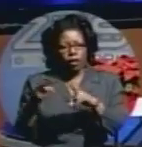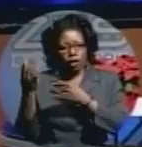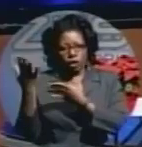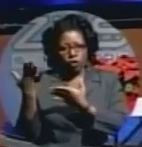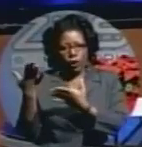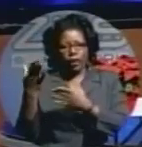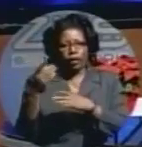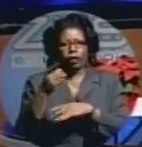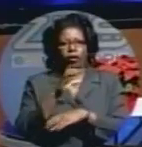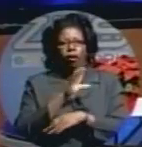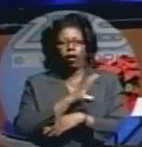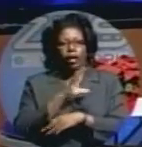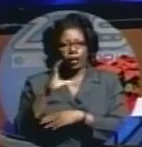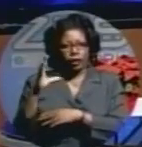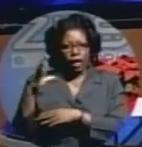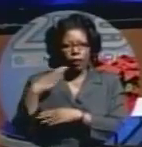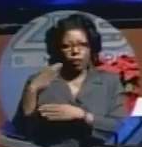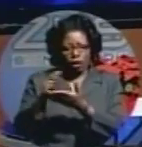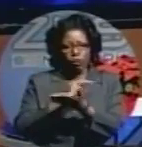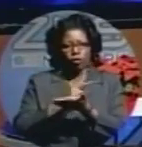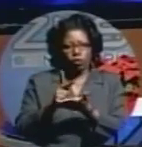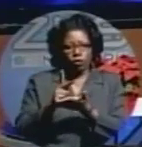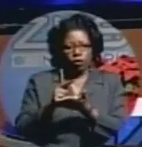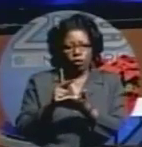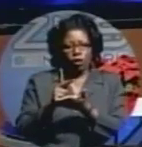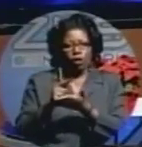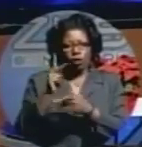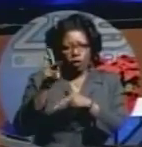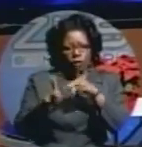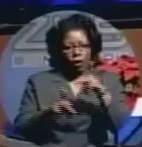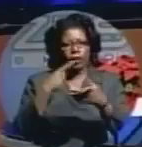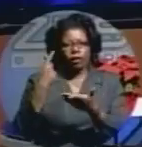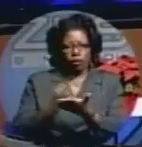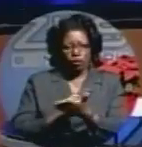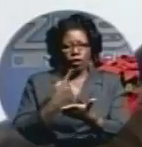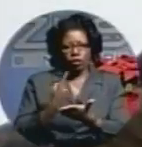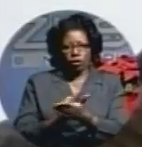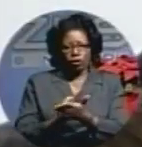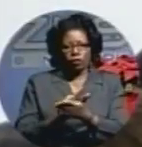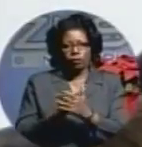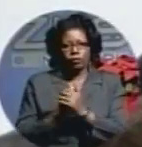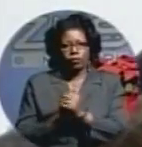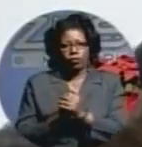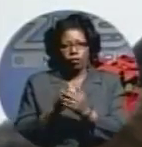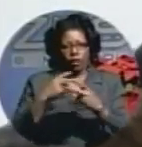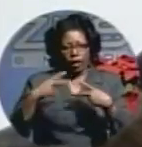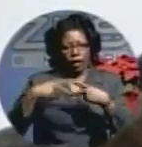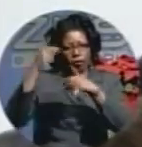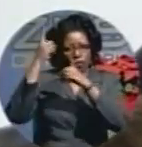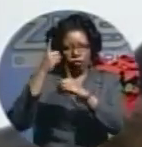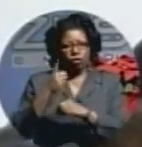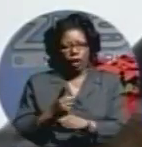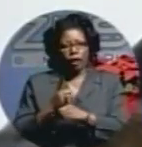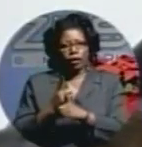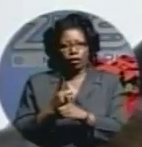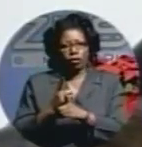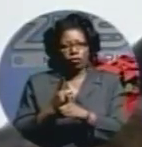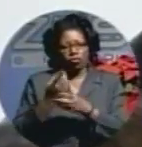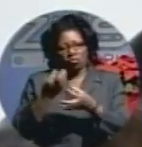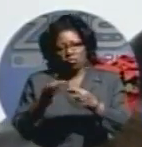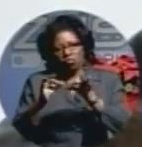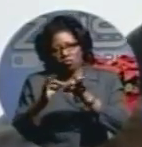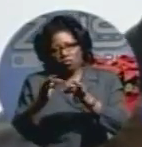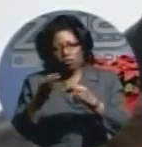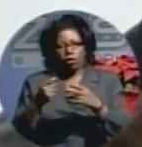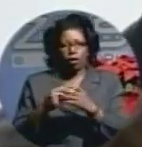awaiting cabinet approval before they're put to public discussion. I have decided, and whether it's criticism or